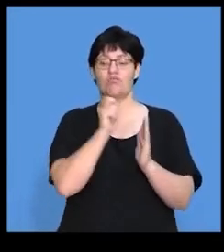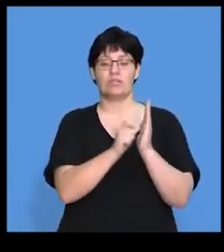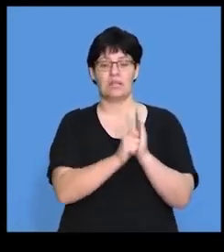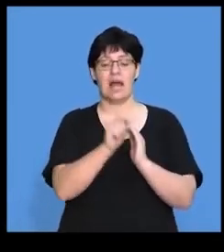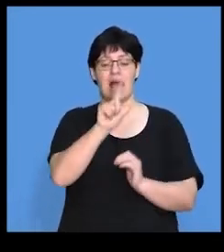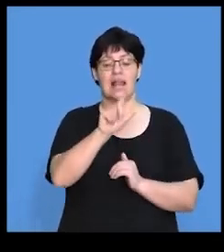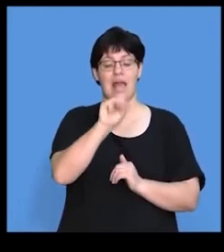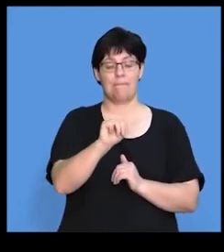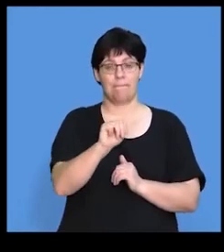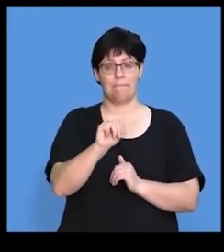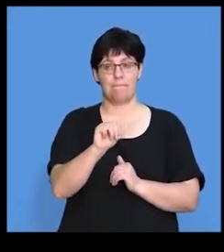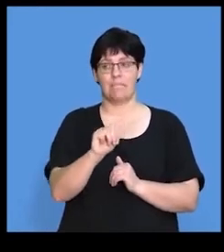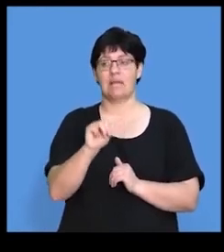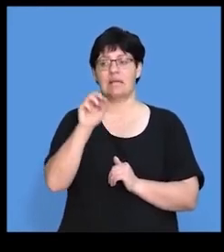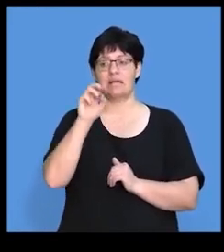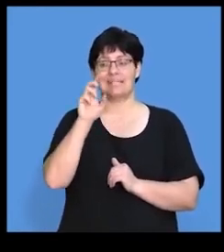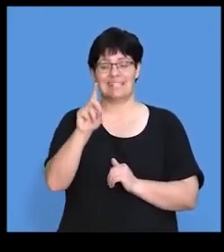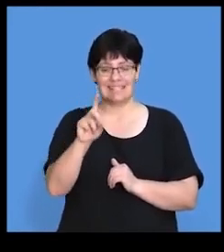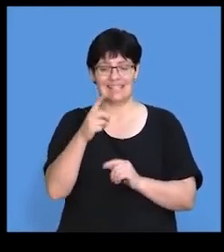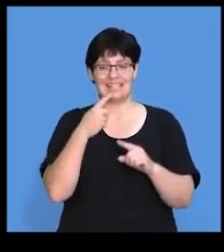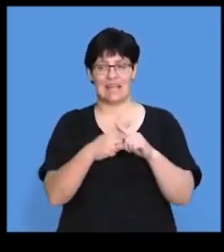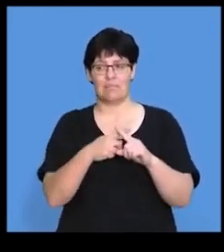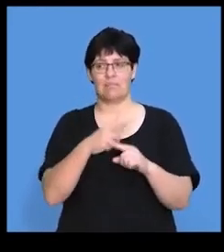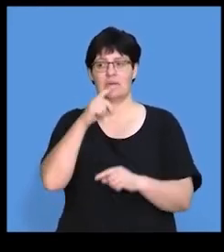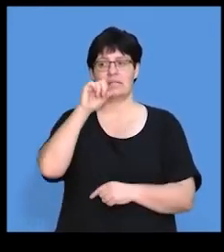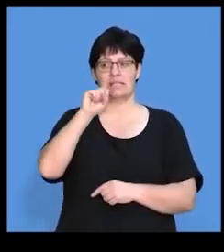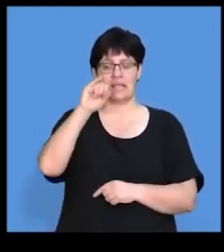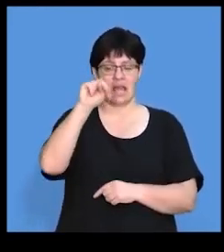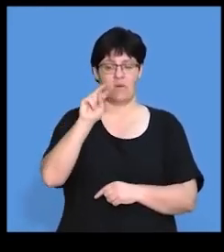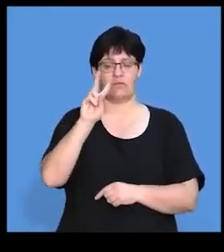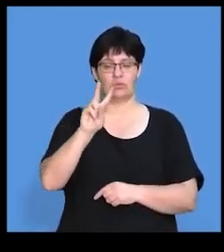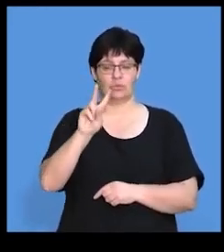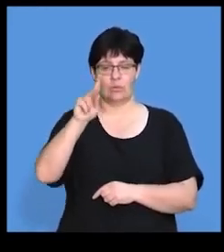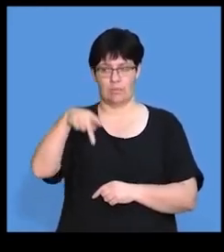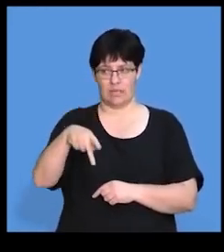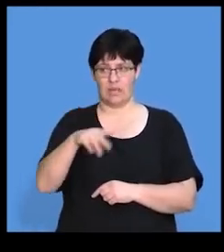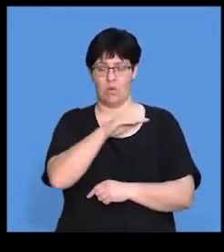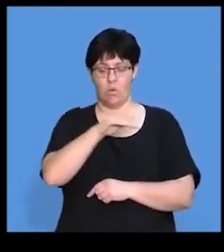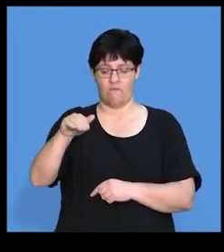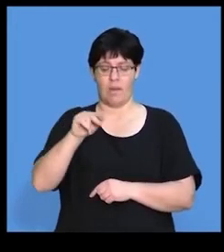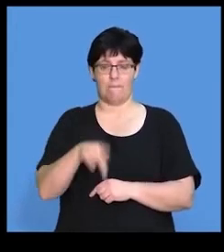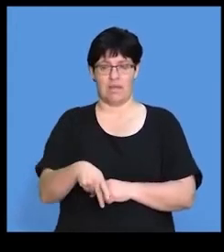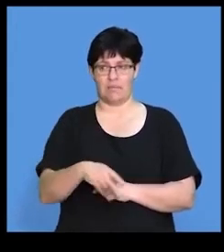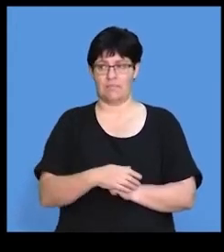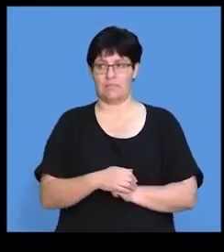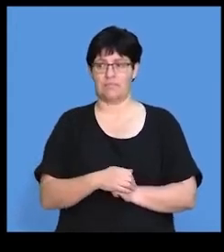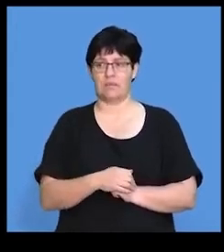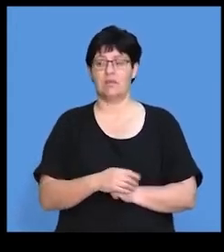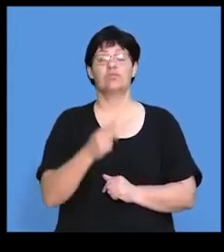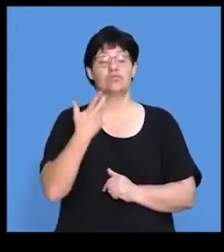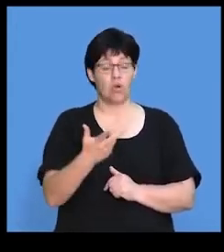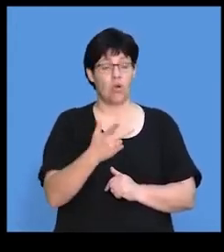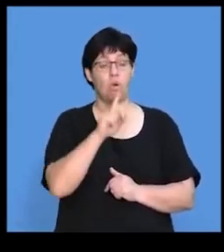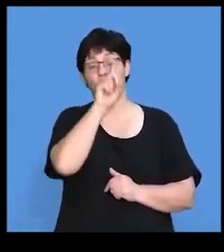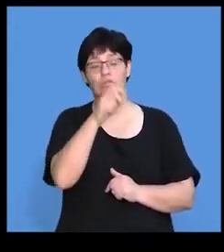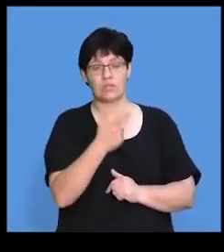just written LM as being d times sine of 2p all over p. And the really great